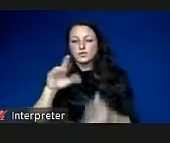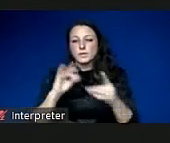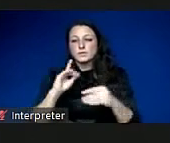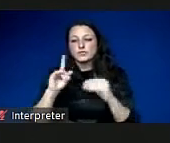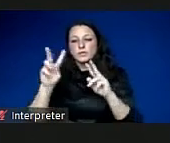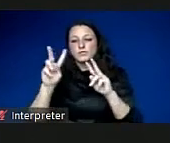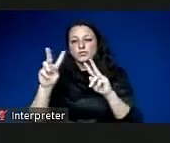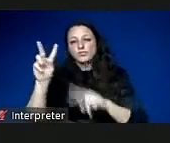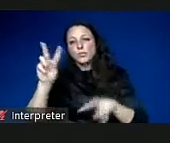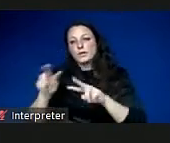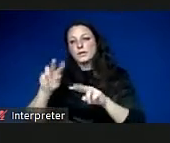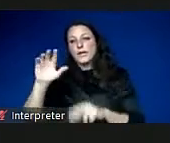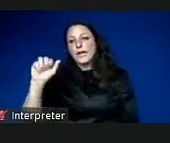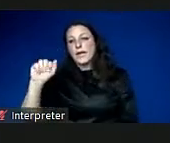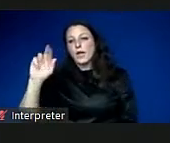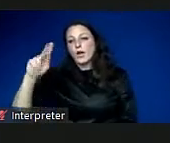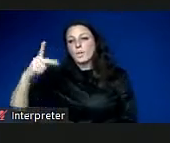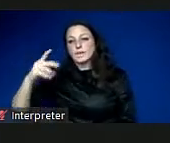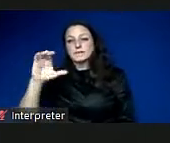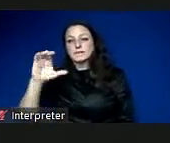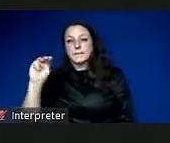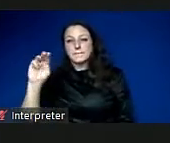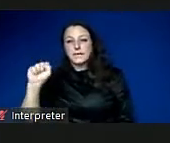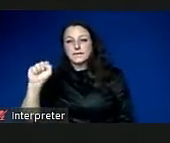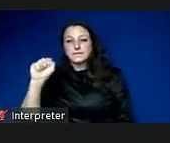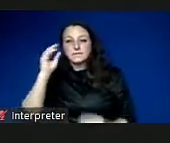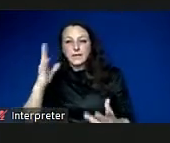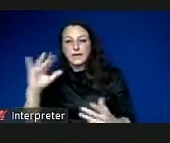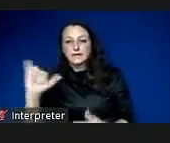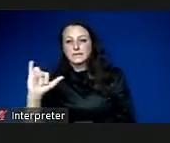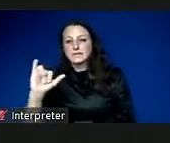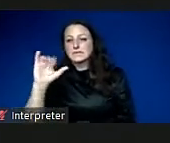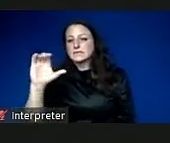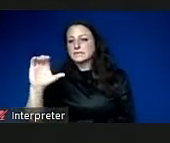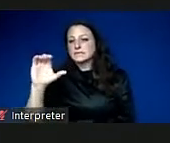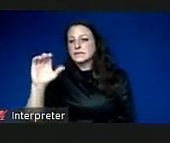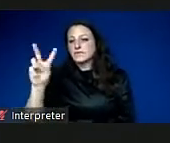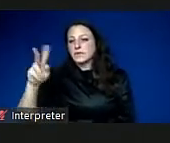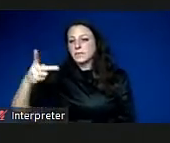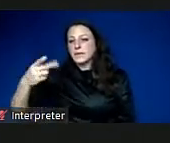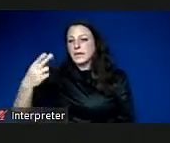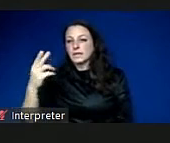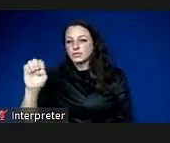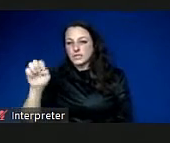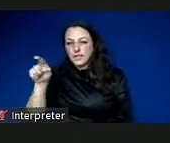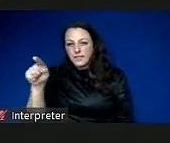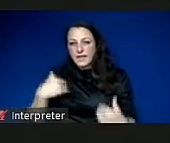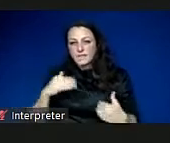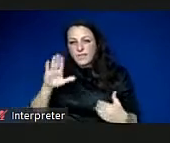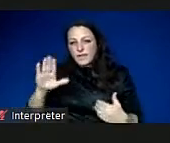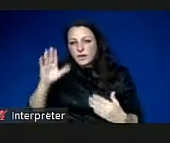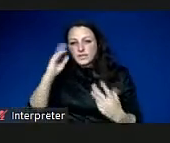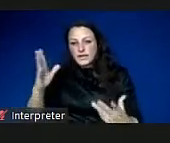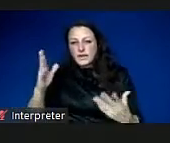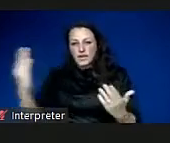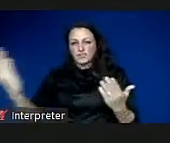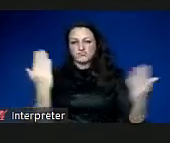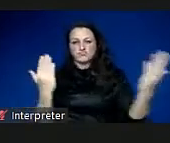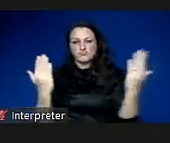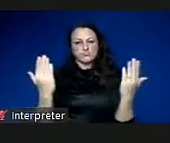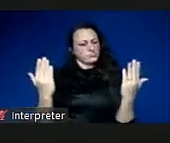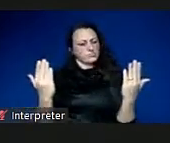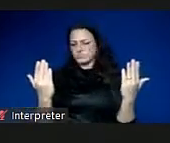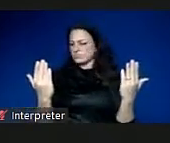AARP CMS data, and then also CDPHE has its own data. And I'm trying to understand why there are differences in those numbers,